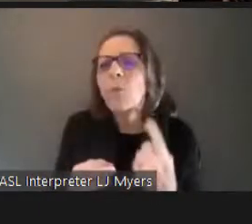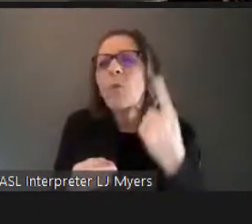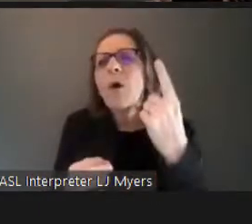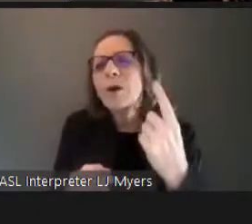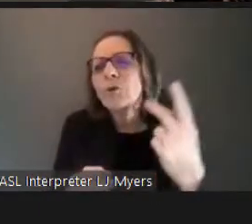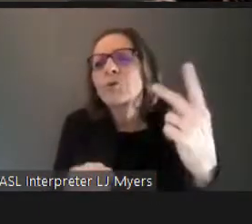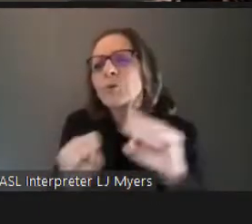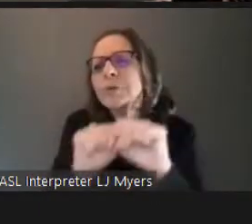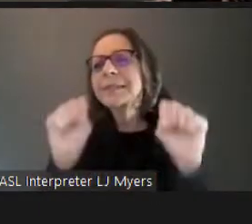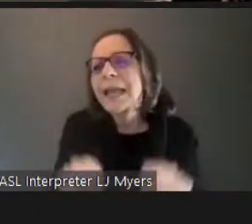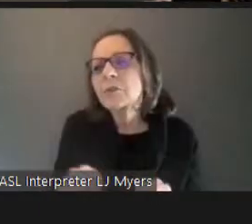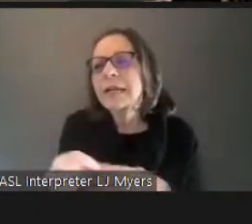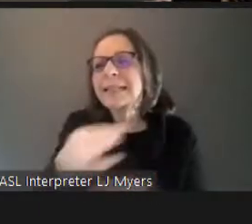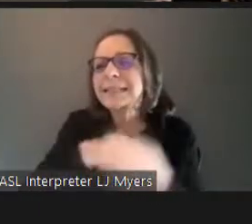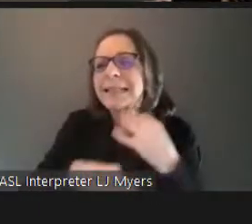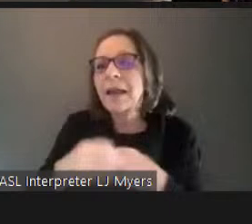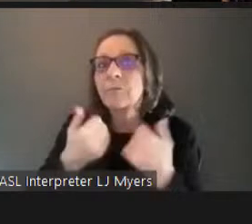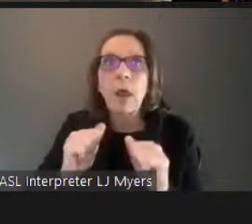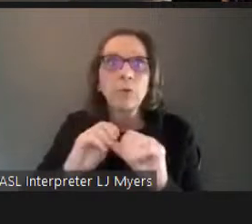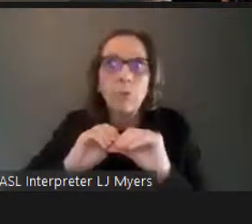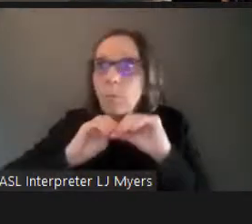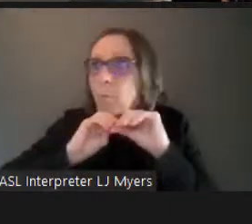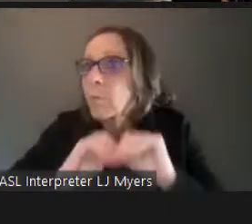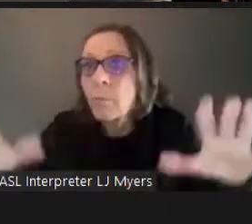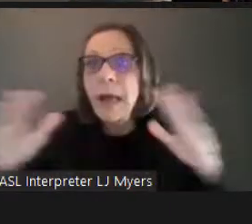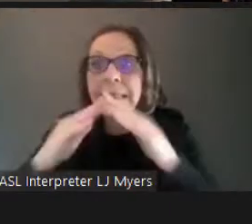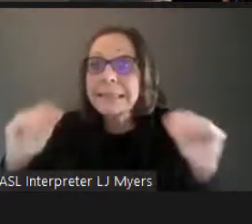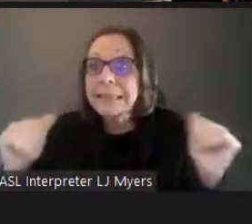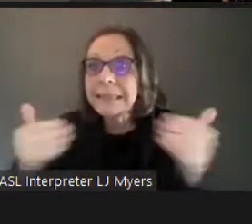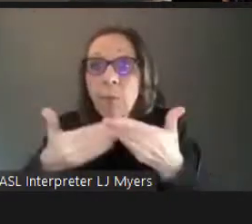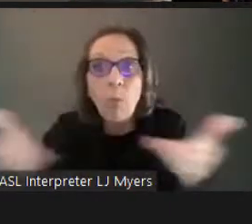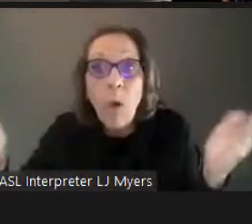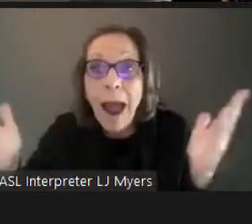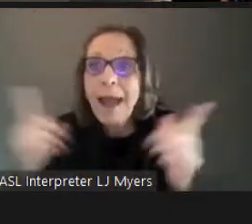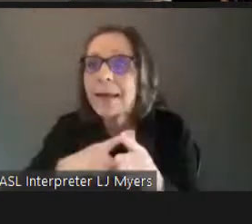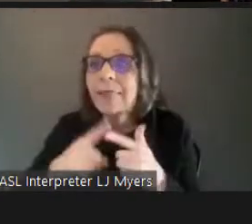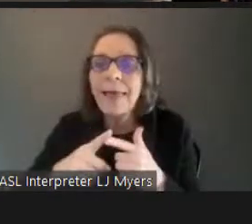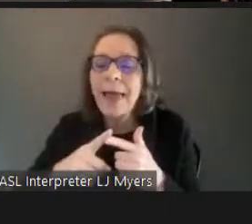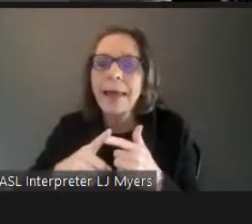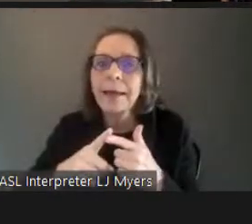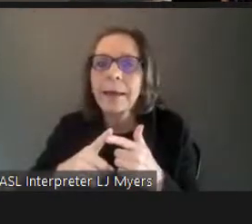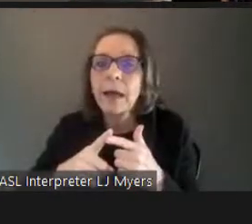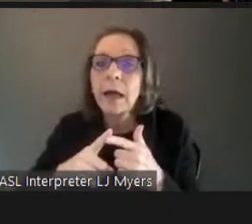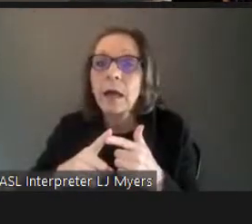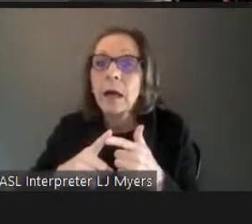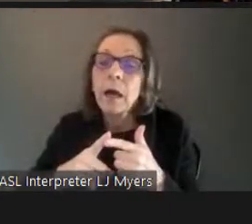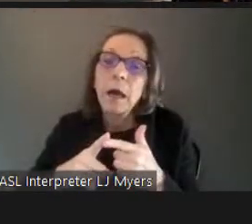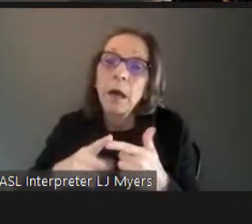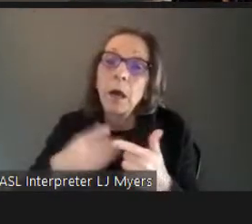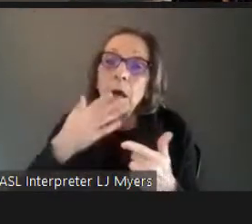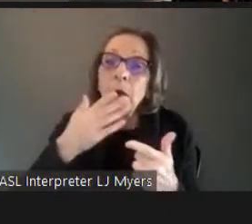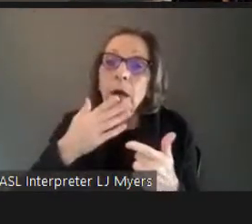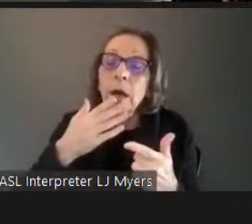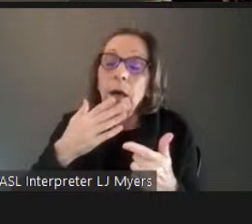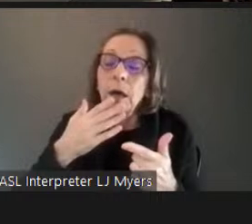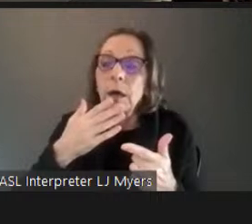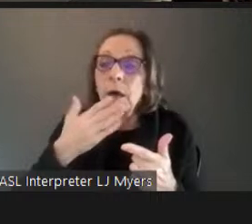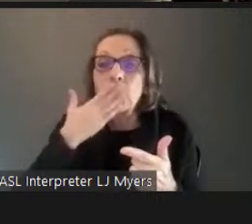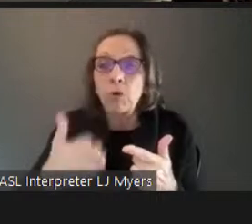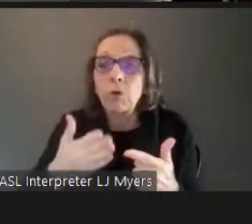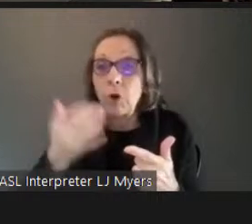versus trying to deploy something system-wide. And that really provides that test case of like, oh, this turned out to be a really great idea. Maybe we can figure out a way